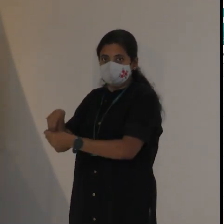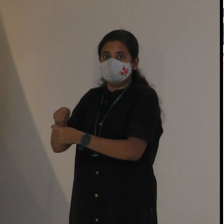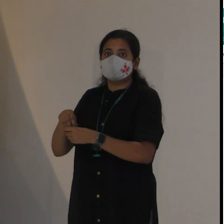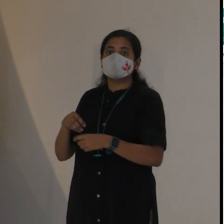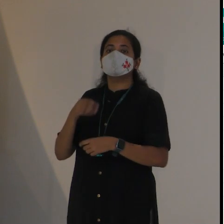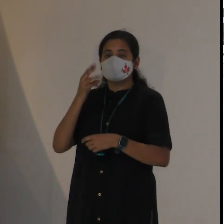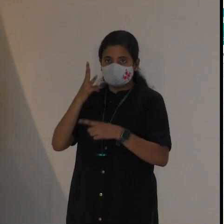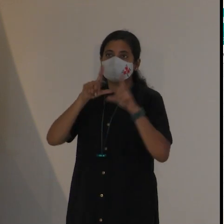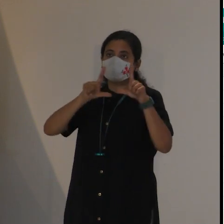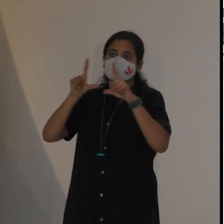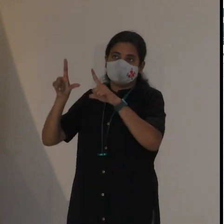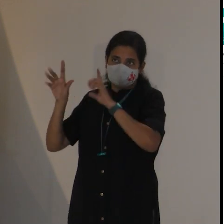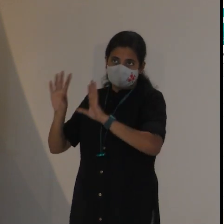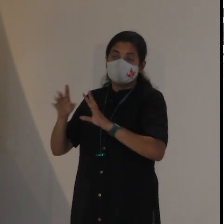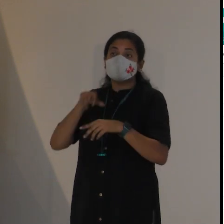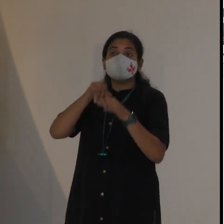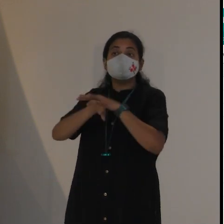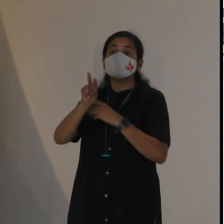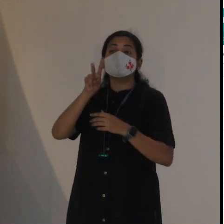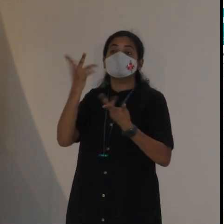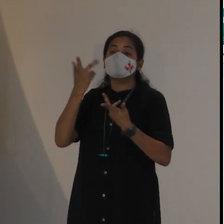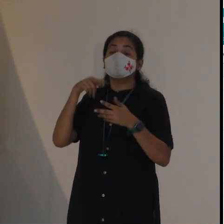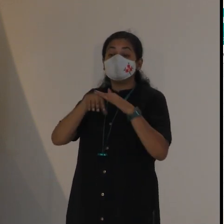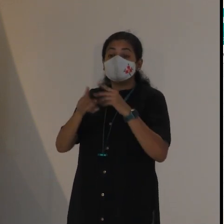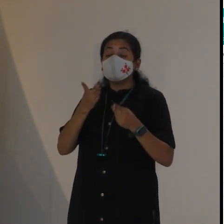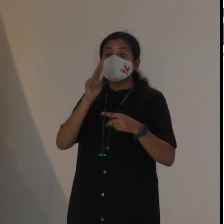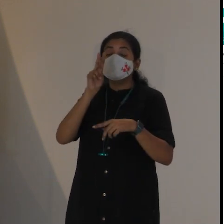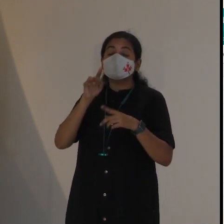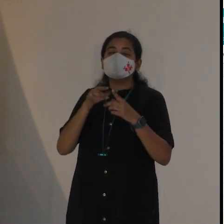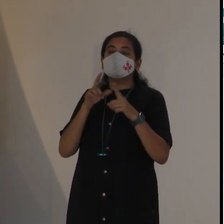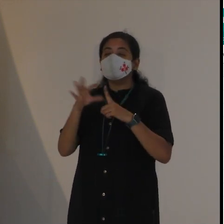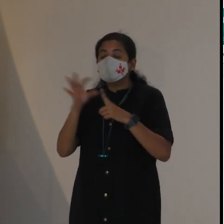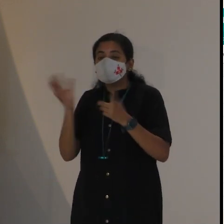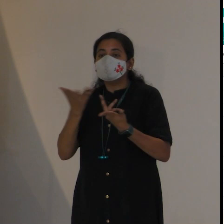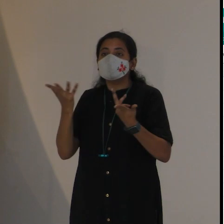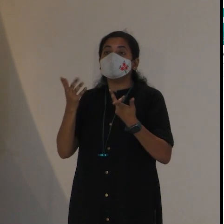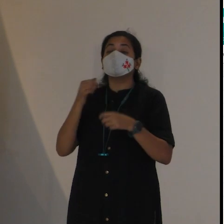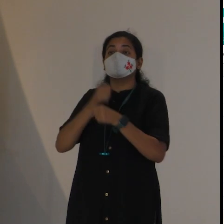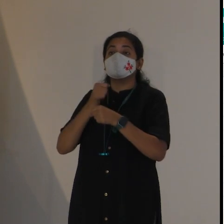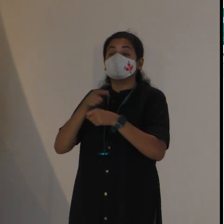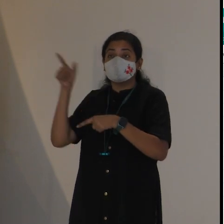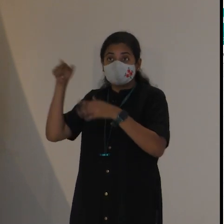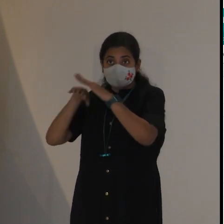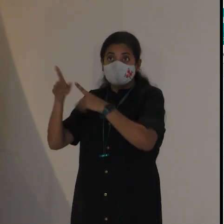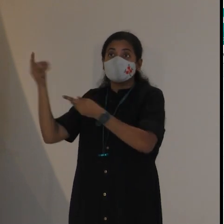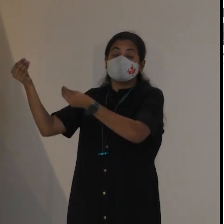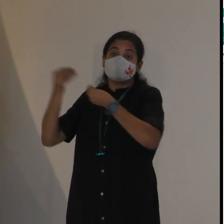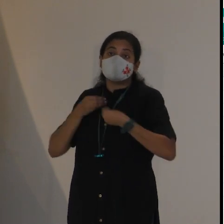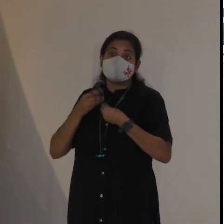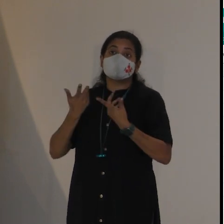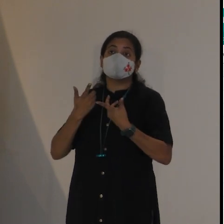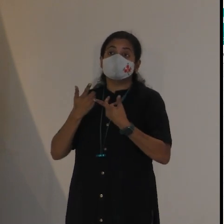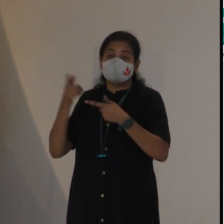3 frames, which means that what were the 3 moments that we can show in an augmented reality filter